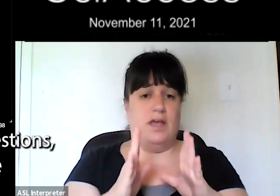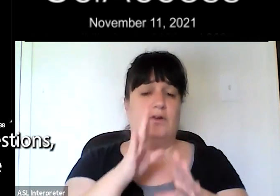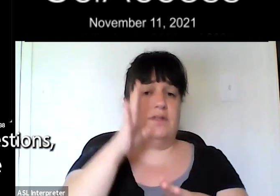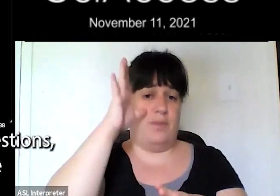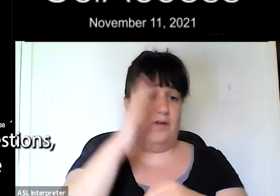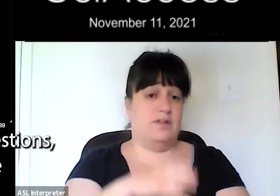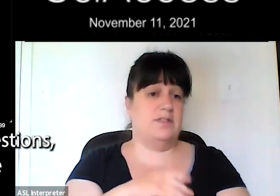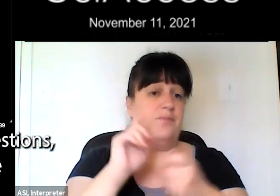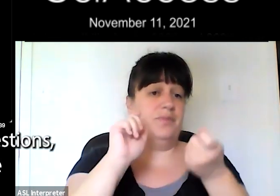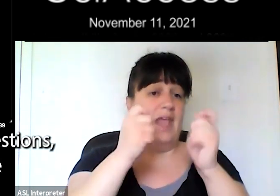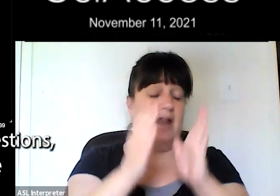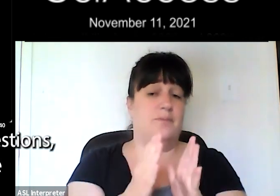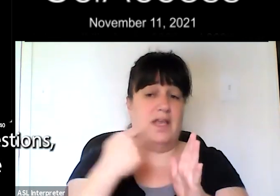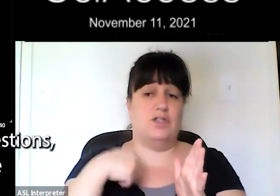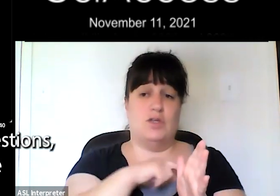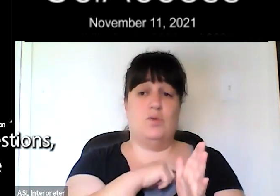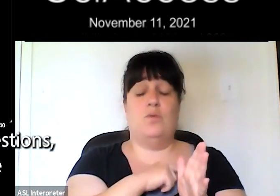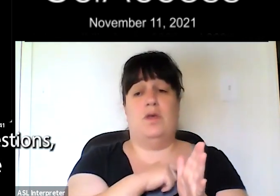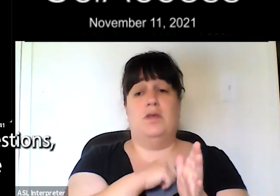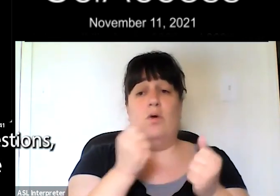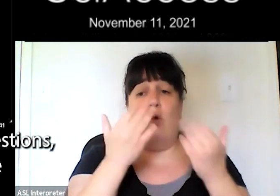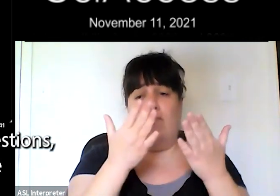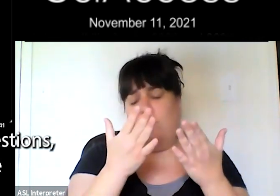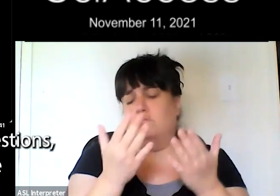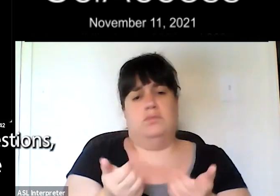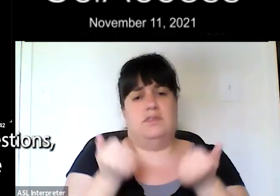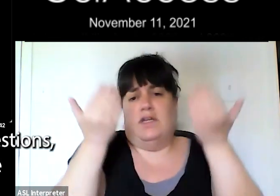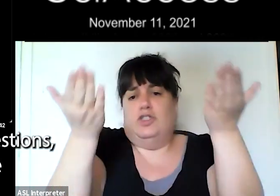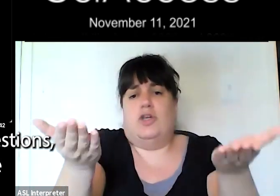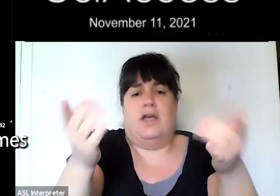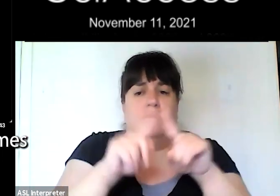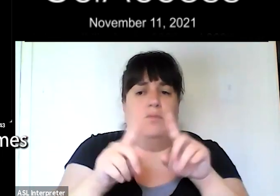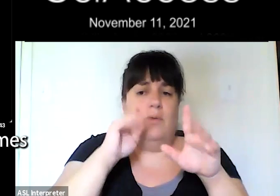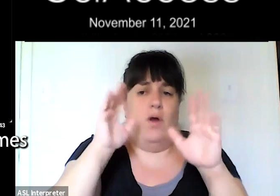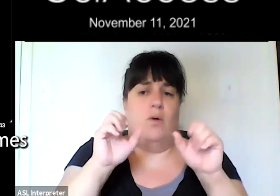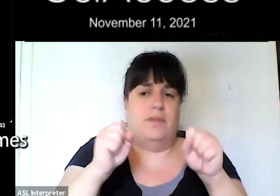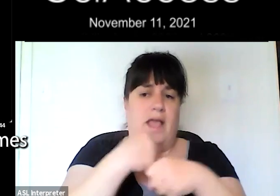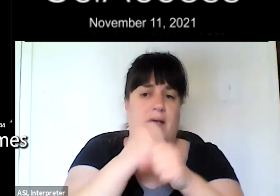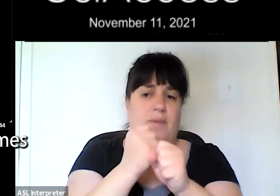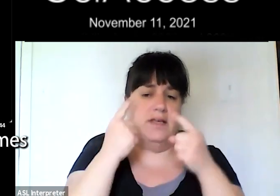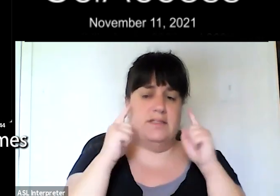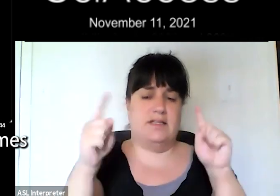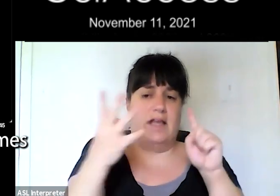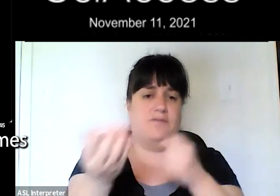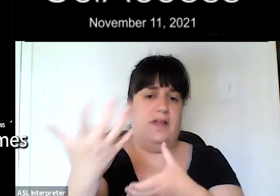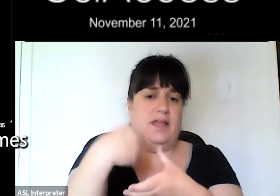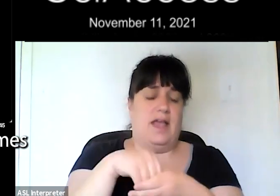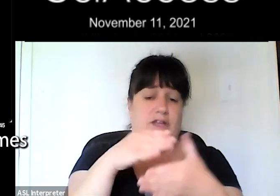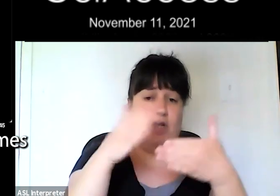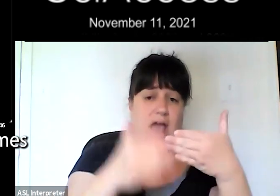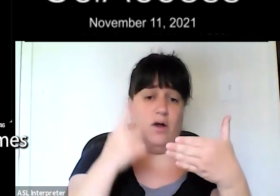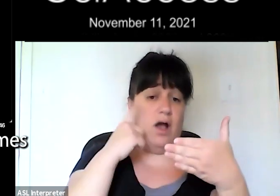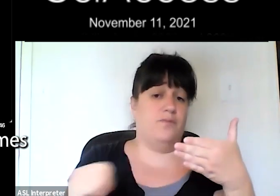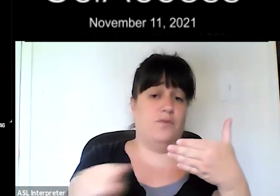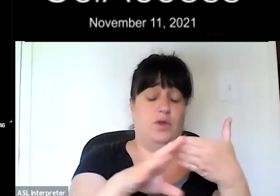The adaptations we offer are suggestions, but we hope they can create successful and engaging outcomes for you